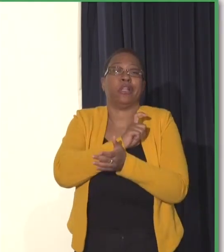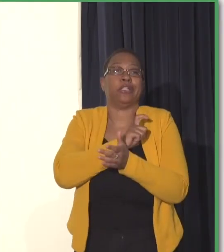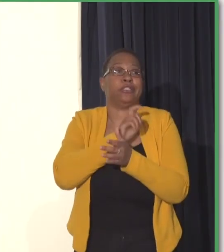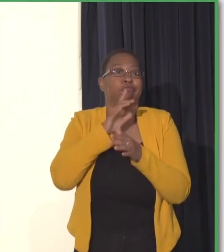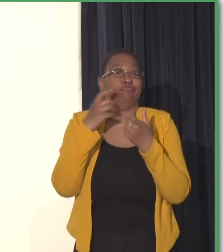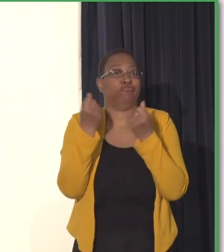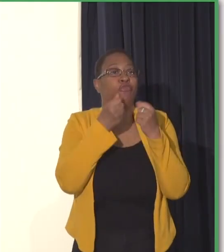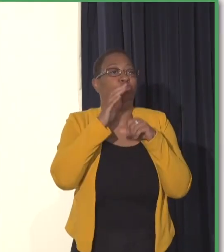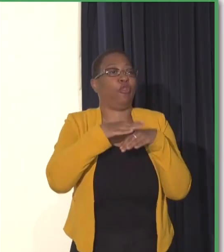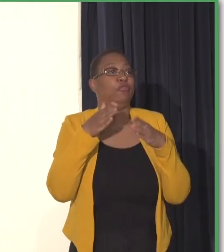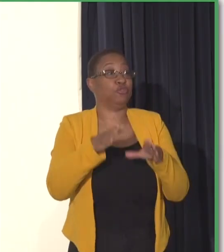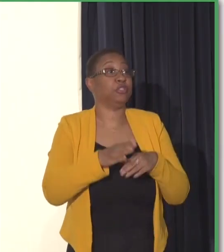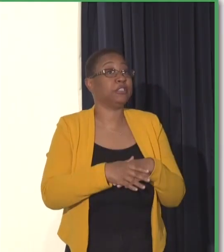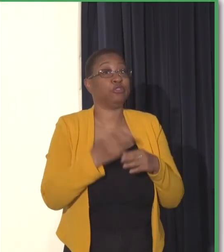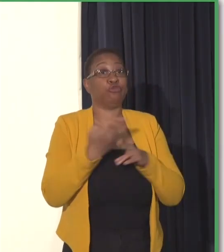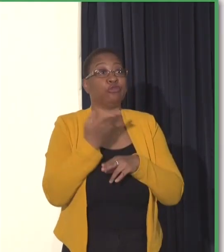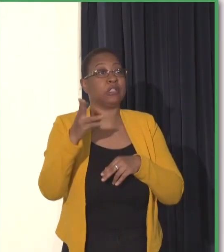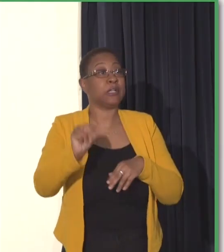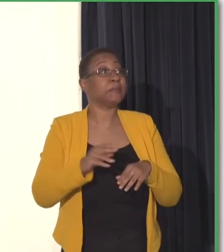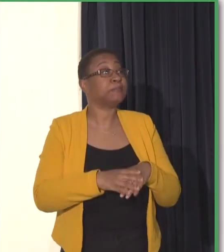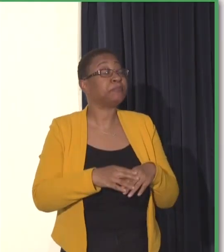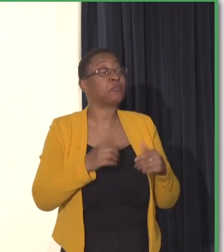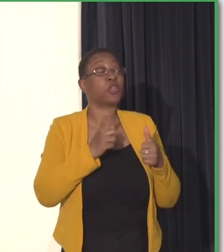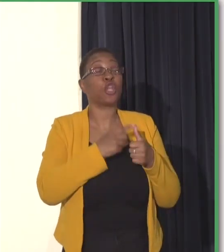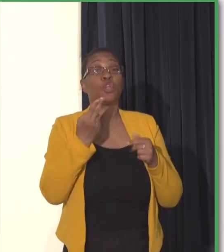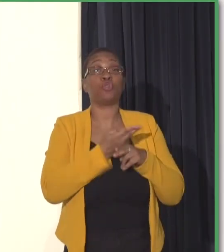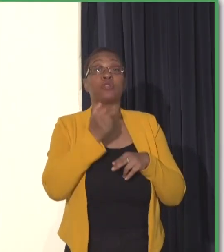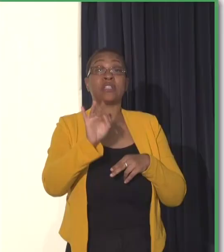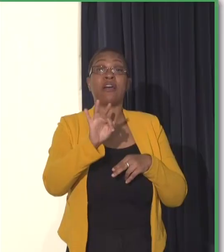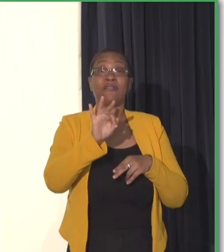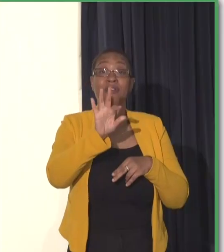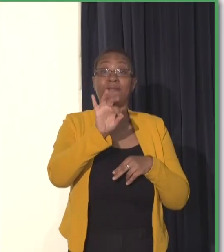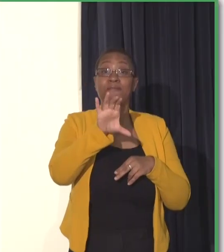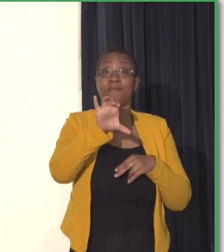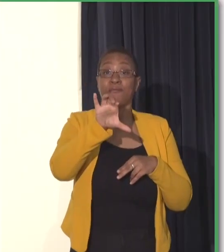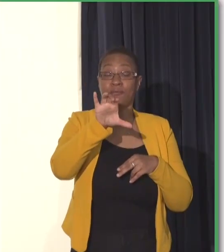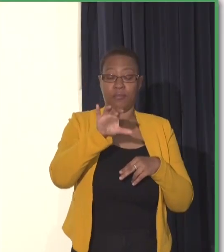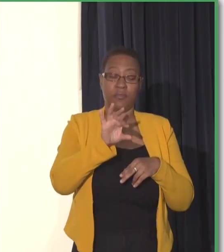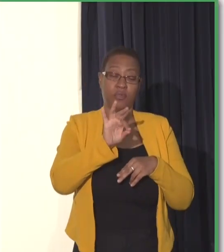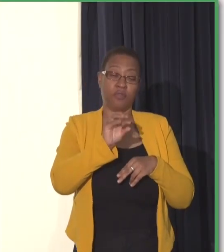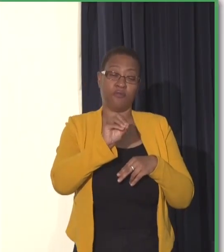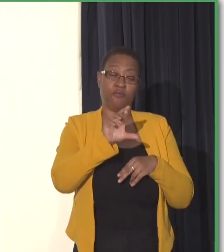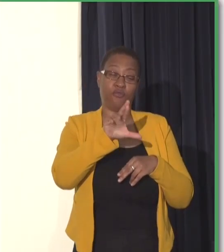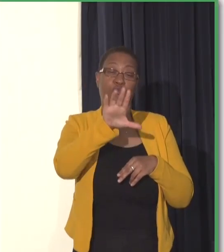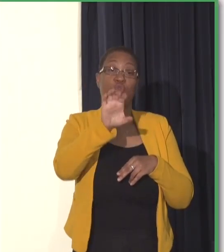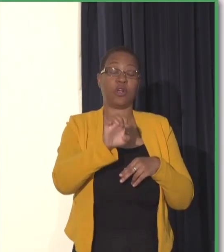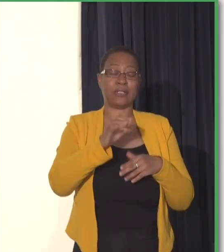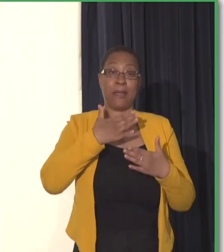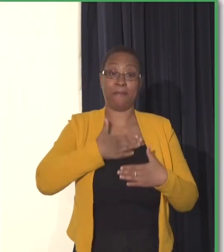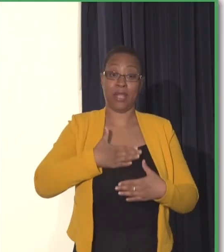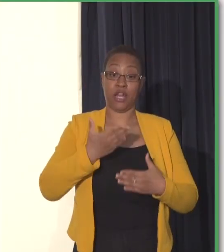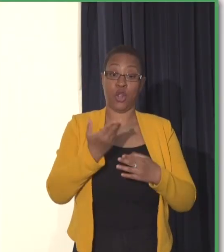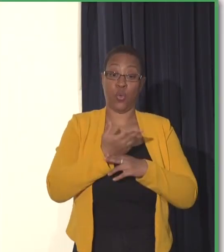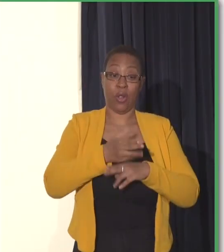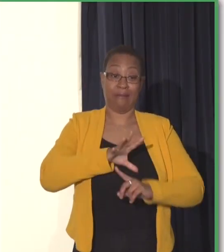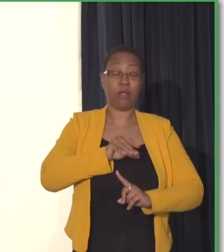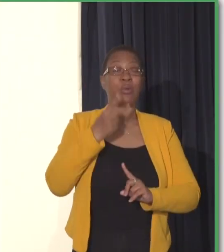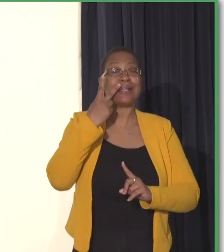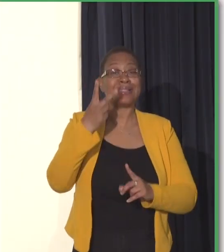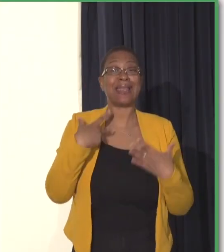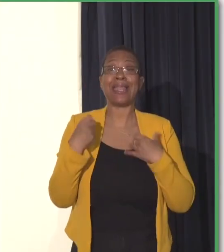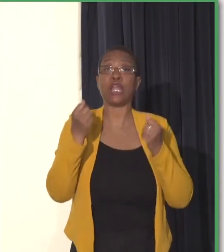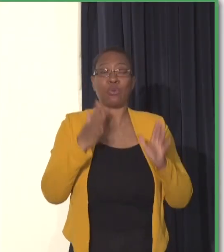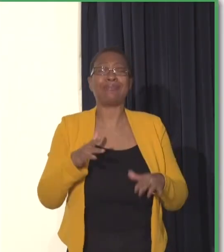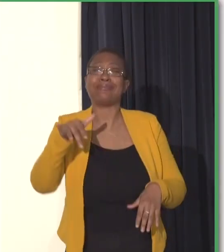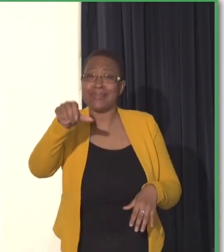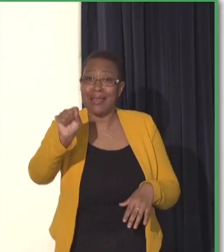On the use of force presentation, yeah, what about body-worn camera? Yeah, we want to see heroes, but we want to